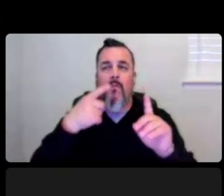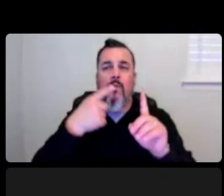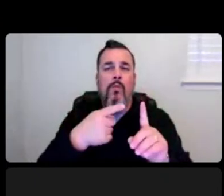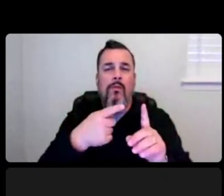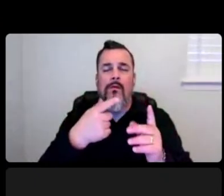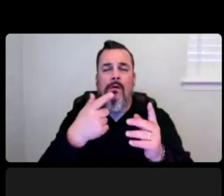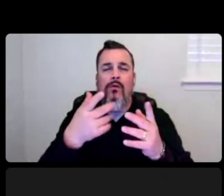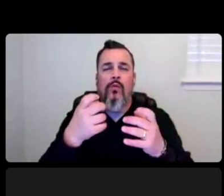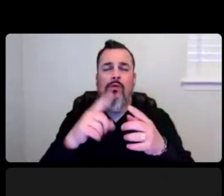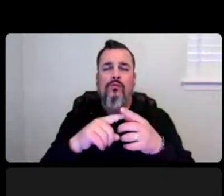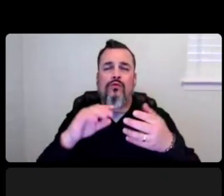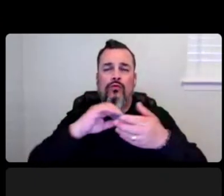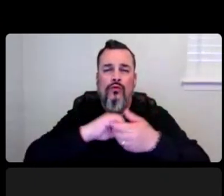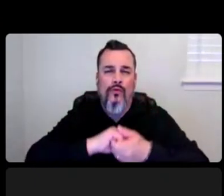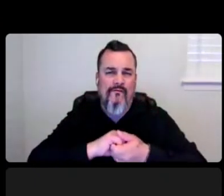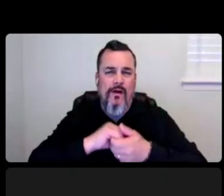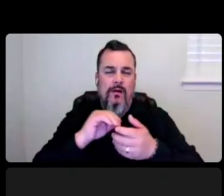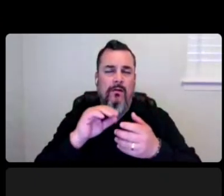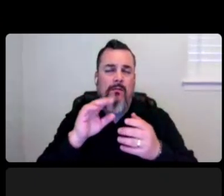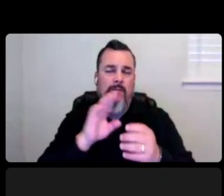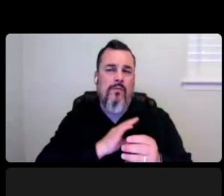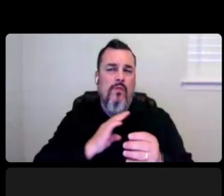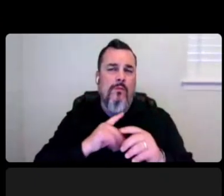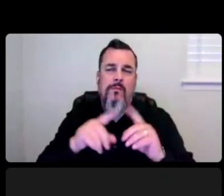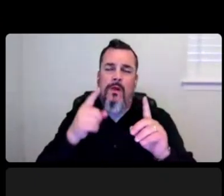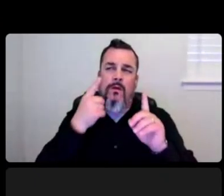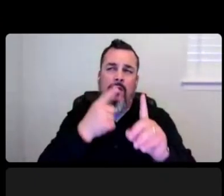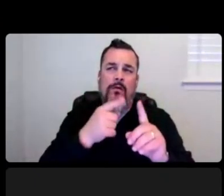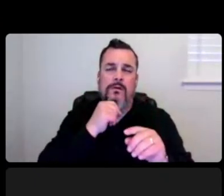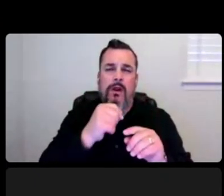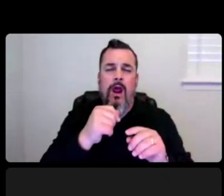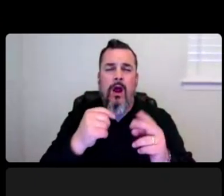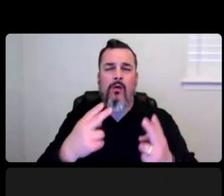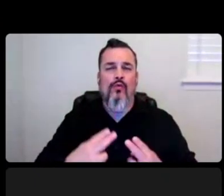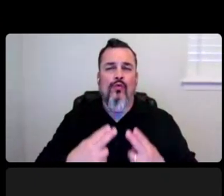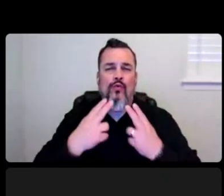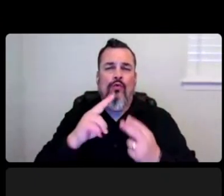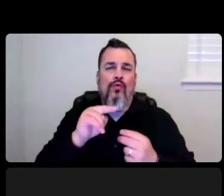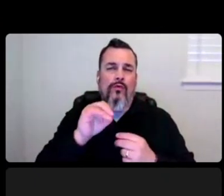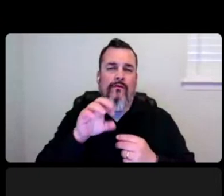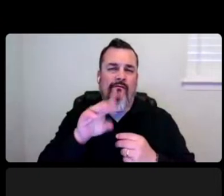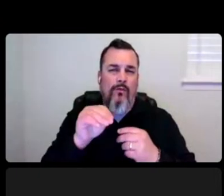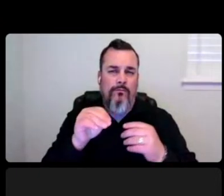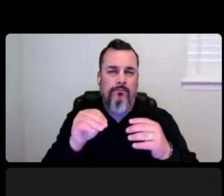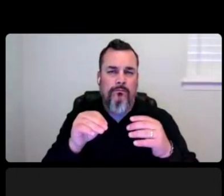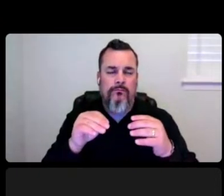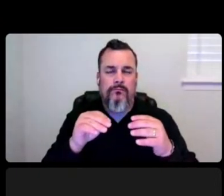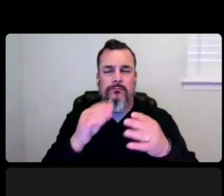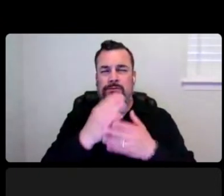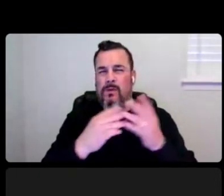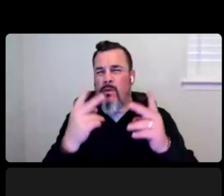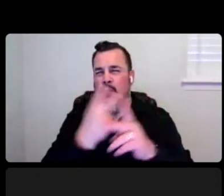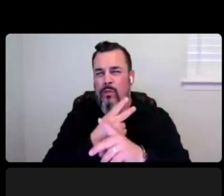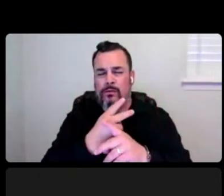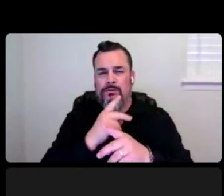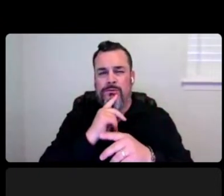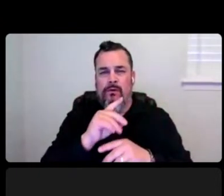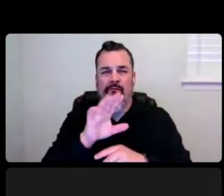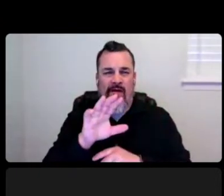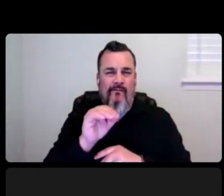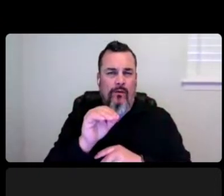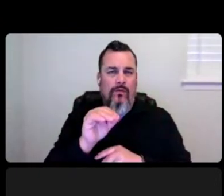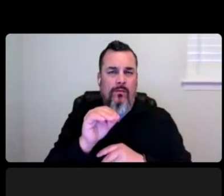want a unified board, but the goal isn't to be a uniform board. Some of the worst boards in the state are 5-0